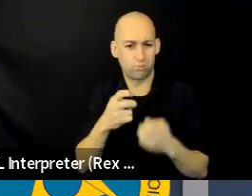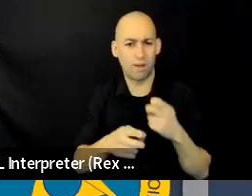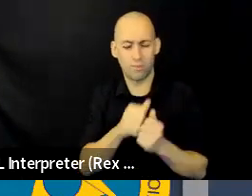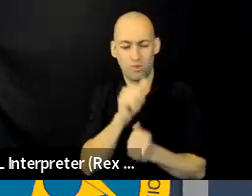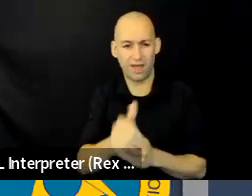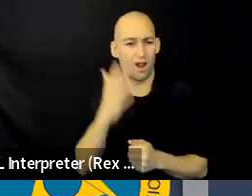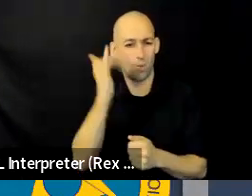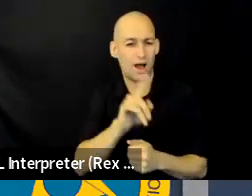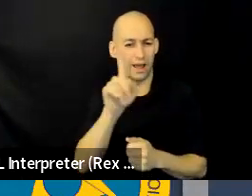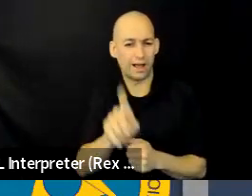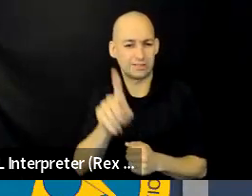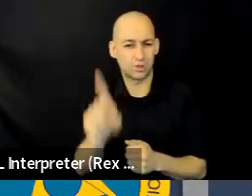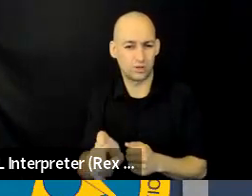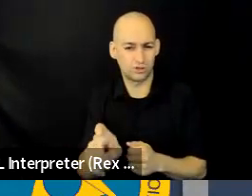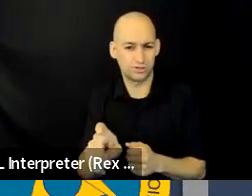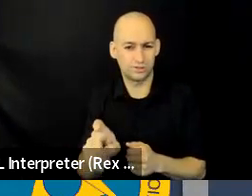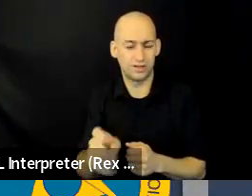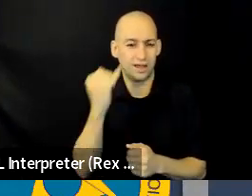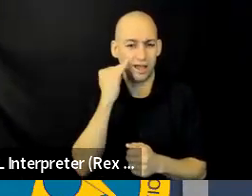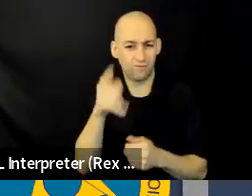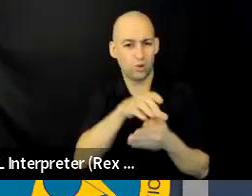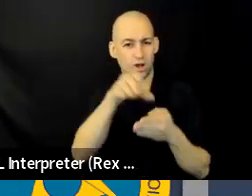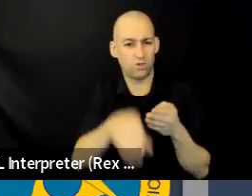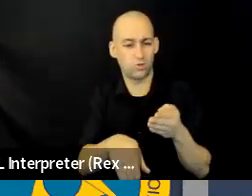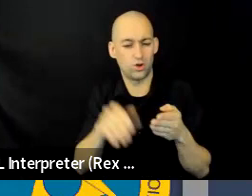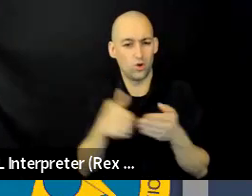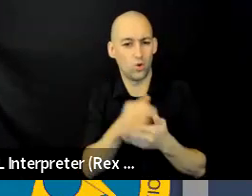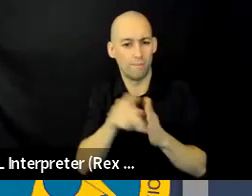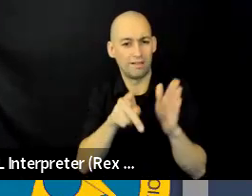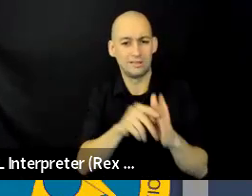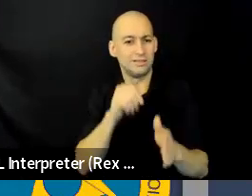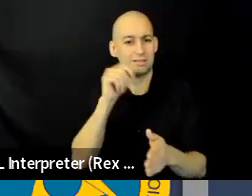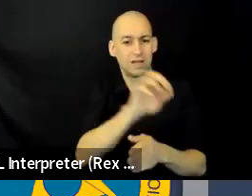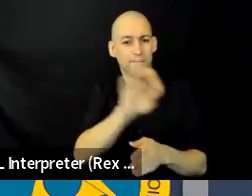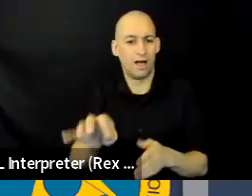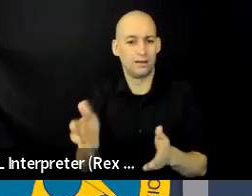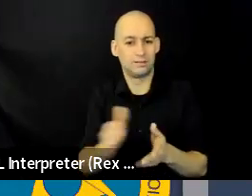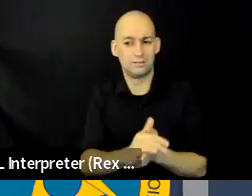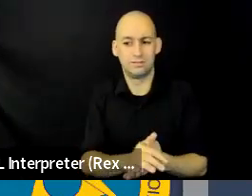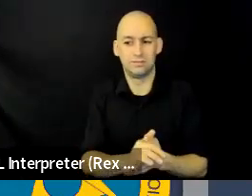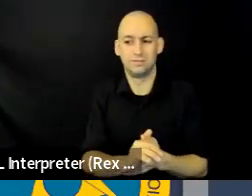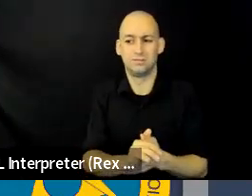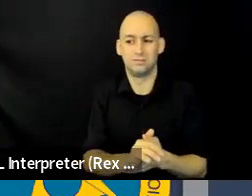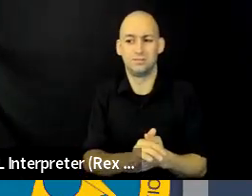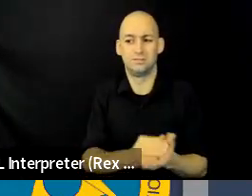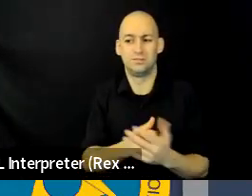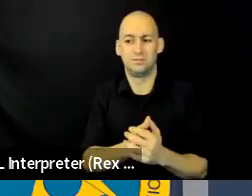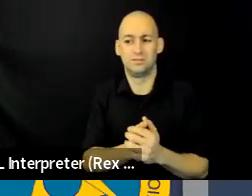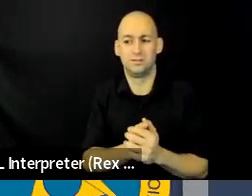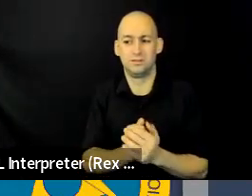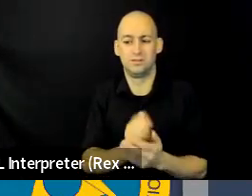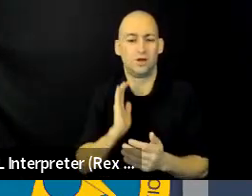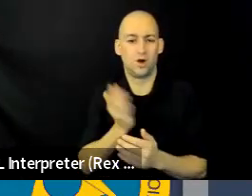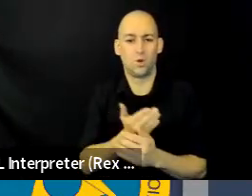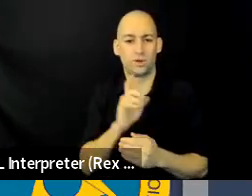why ask the question if you're going to conclude that the new policy doesn't apply? So again, I don't want to, I mean,